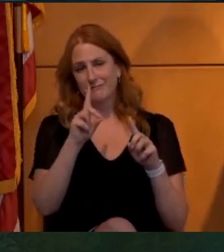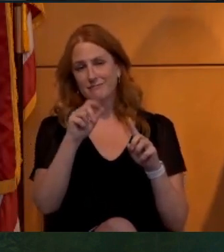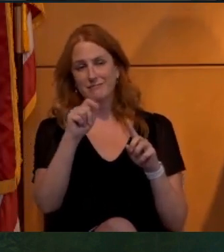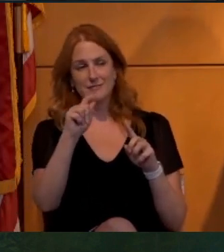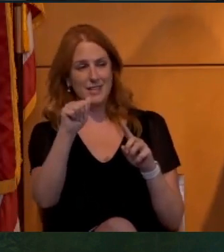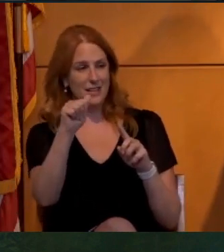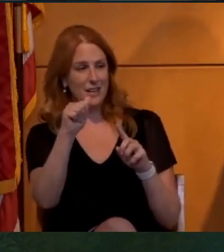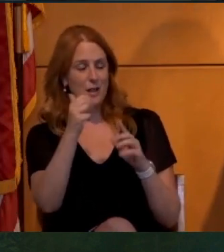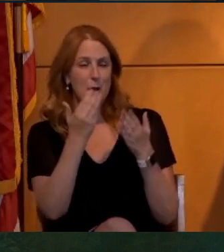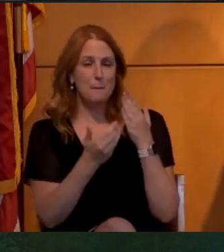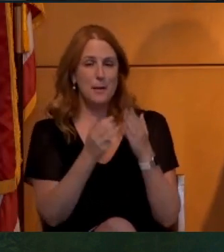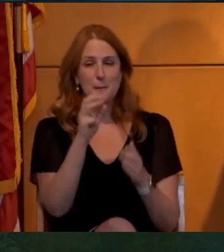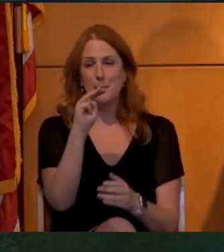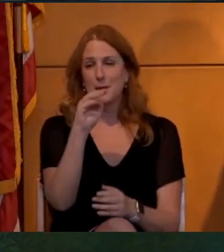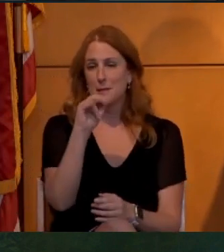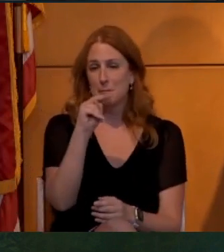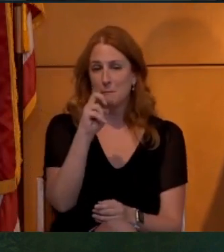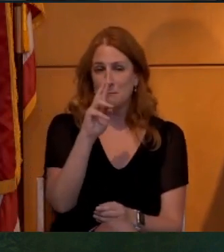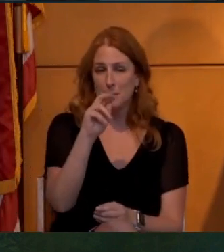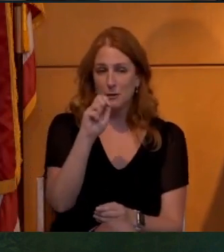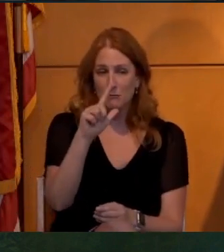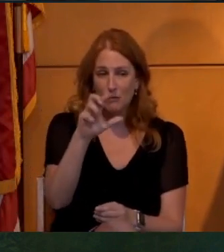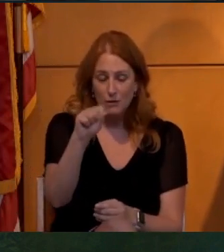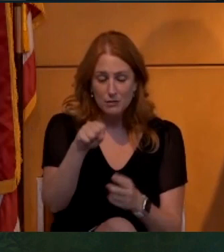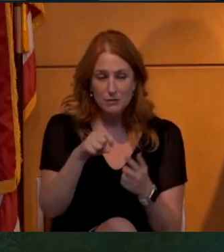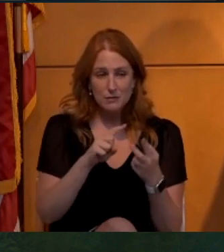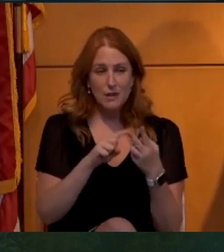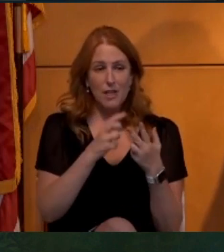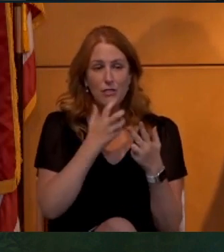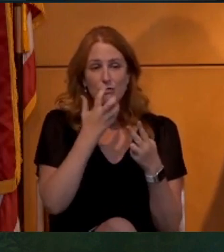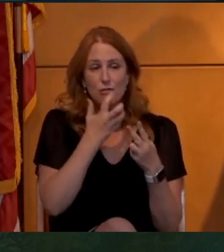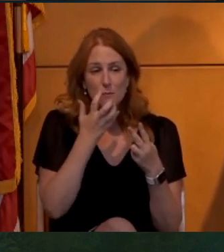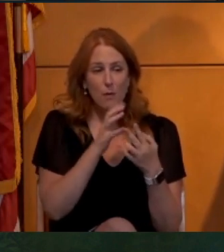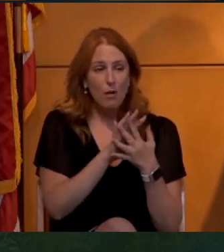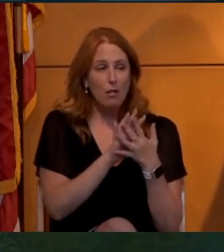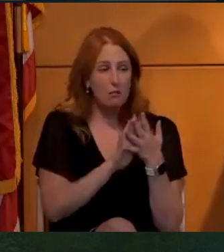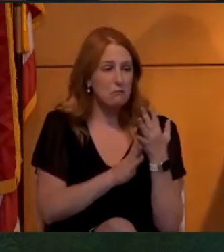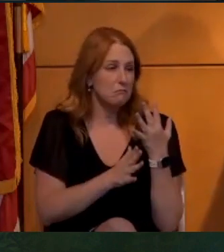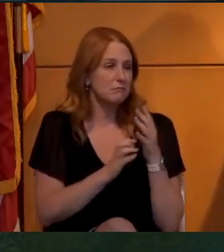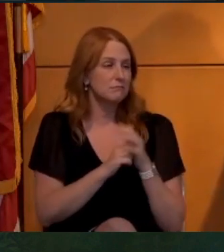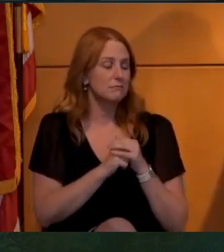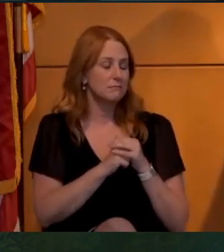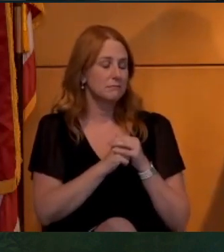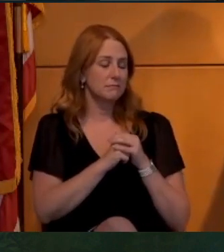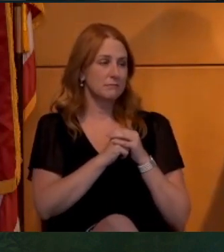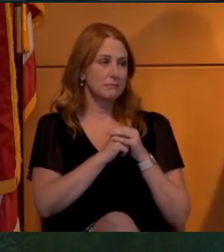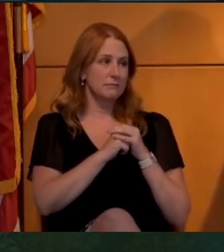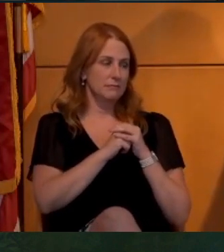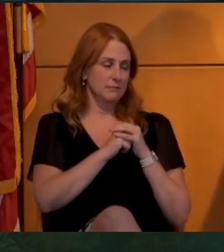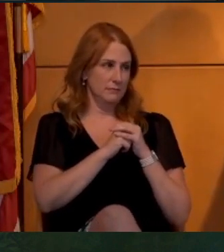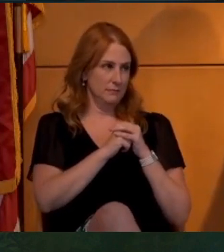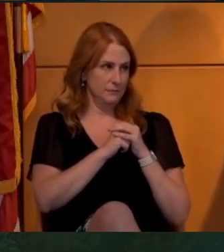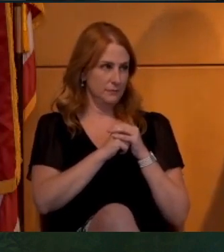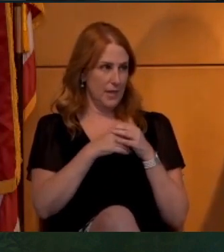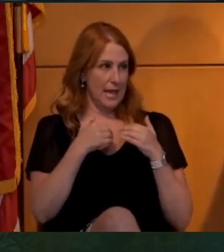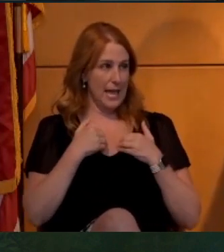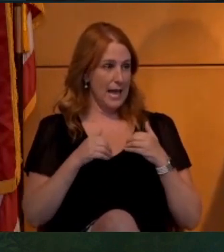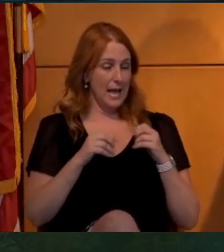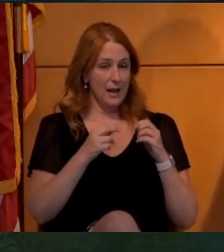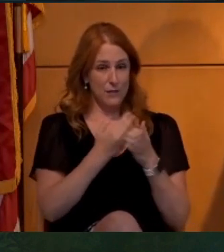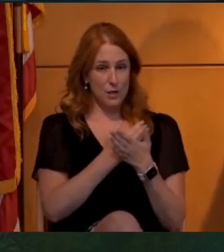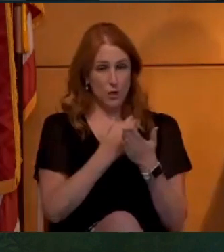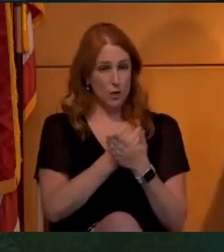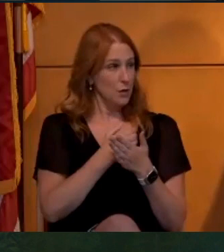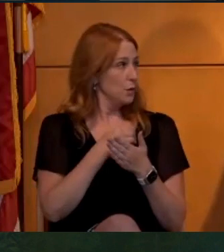that might include mineralogy, thermal data, gravimetry, et cetera. We have a new NAC search